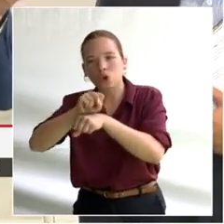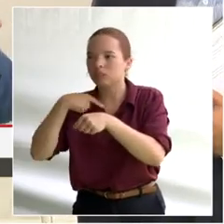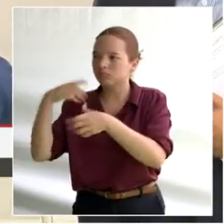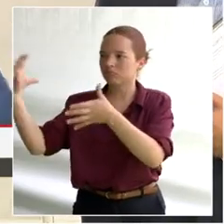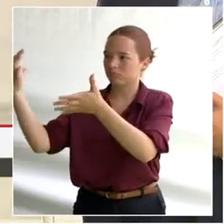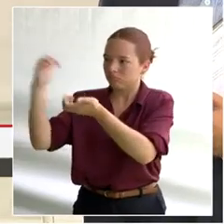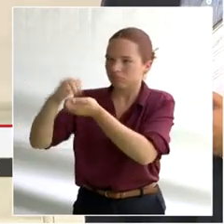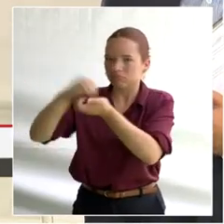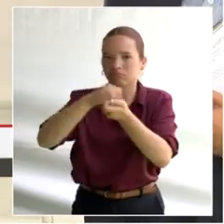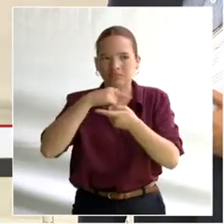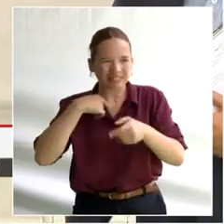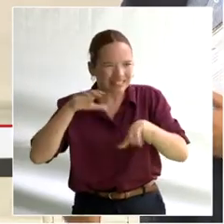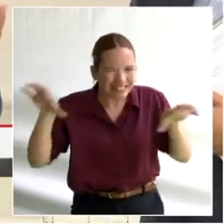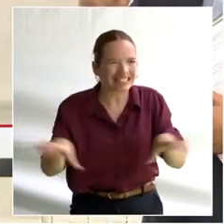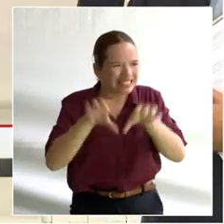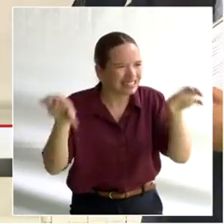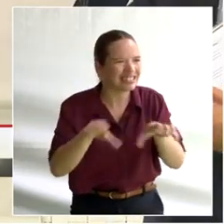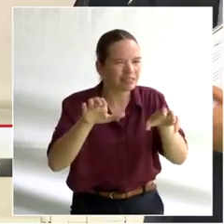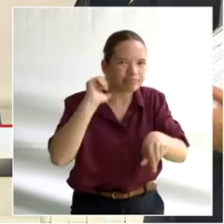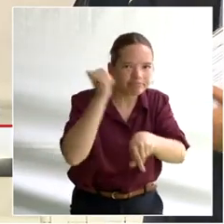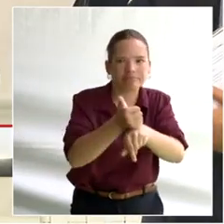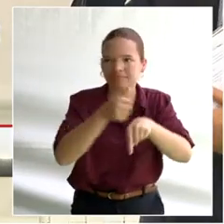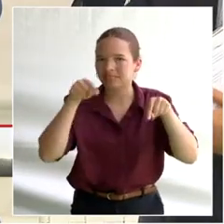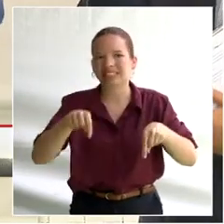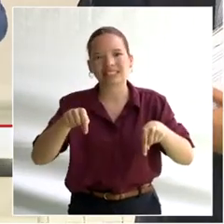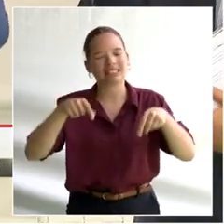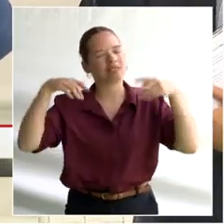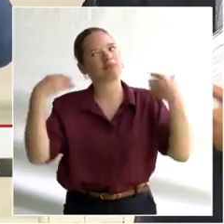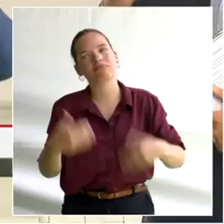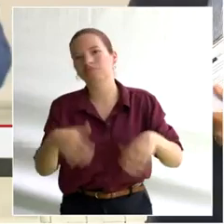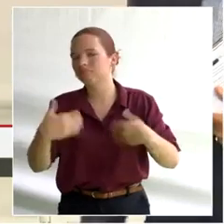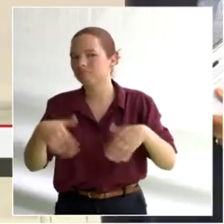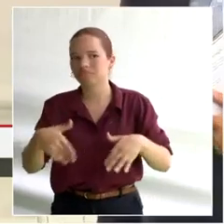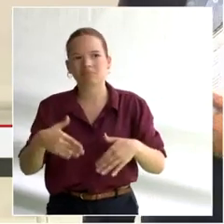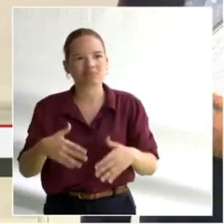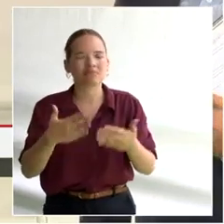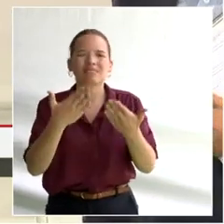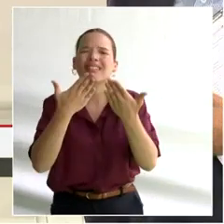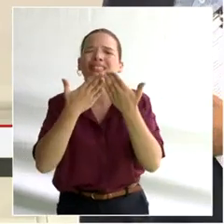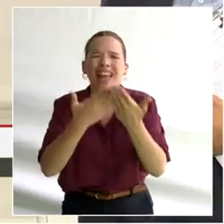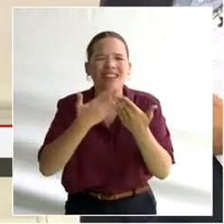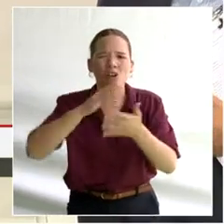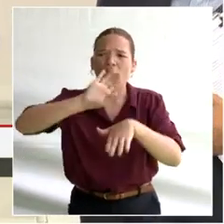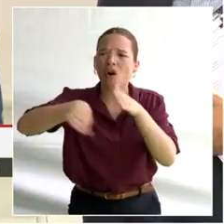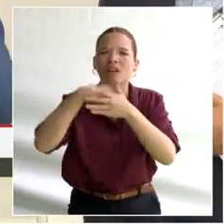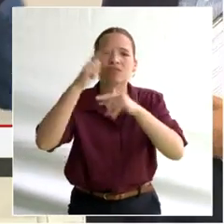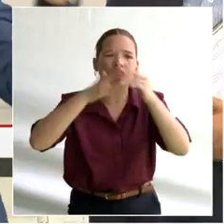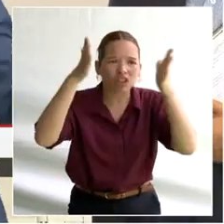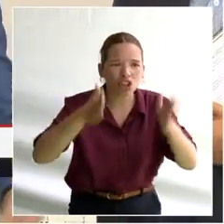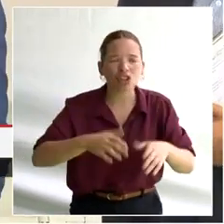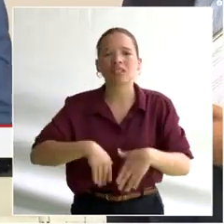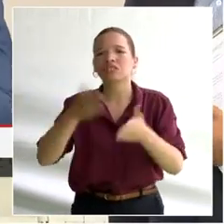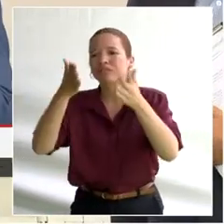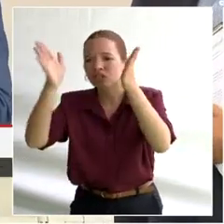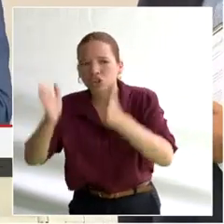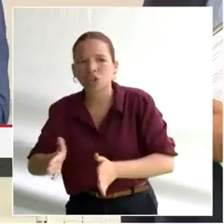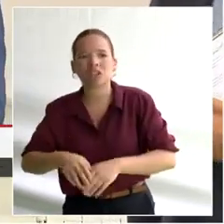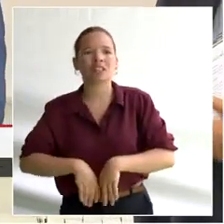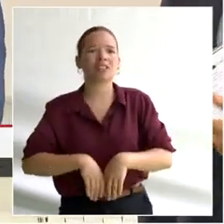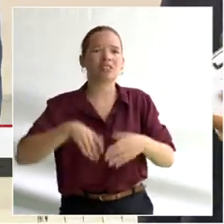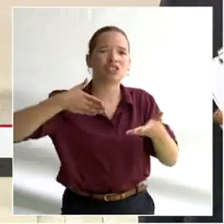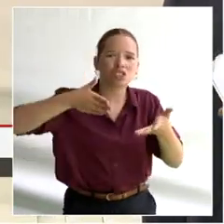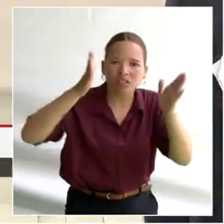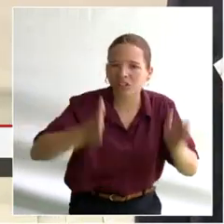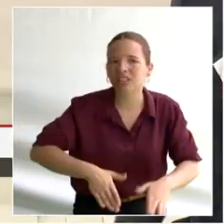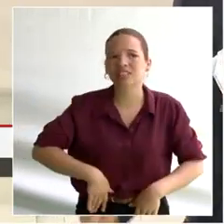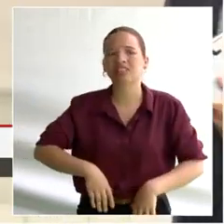hundreds of people during the week. So if we could give it up for all the people who build all of this, serve our food, make our food, keep it safe, it would mean a